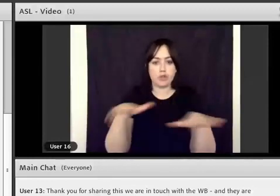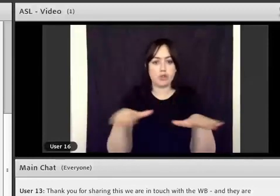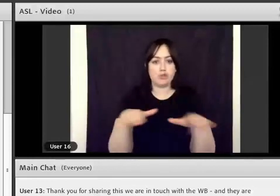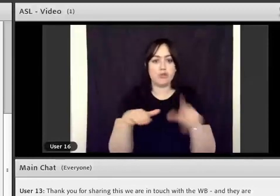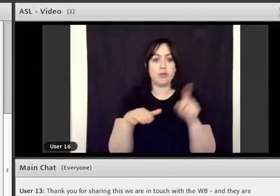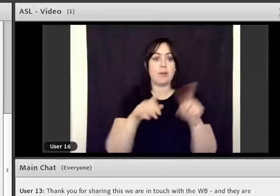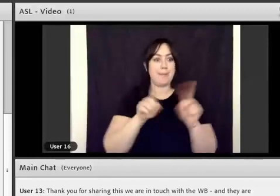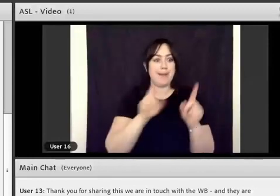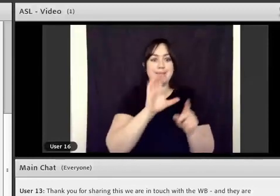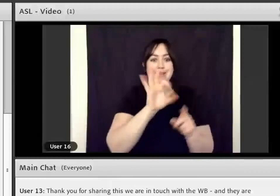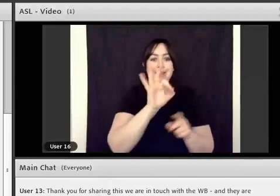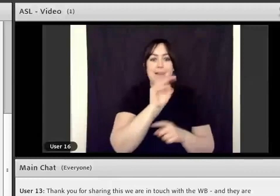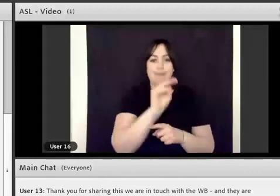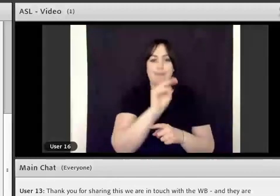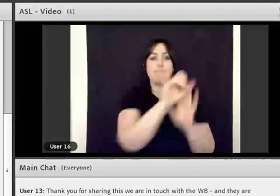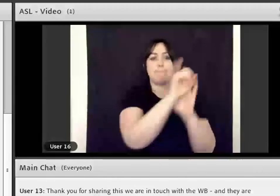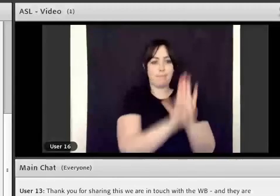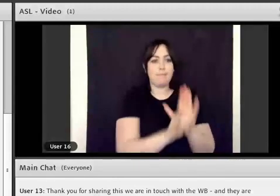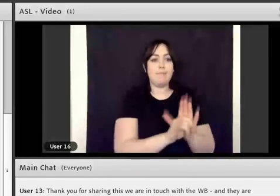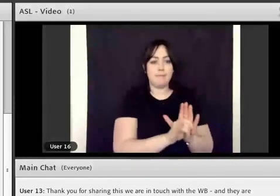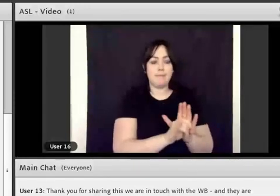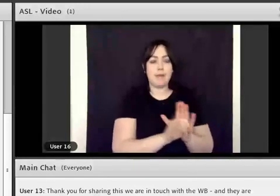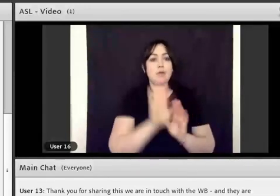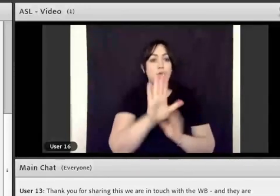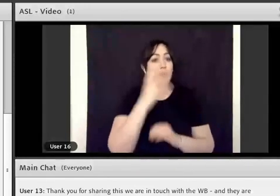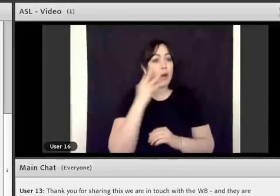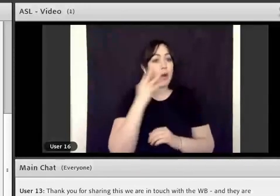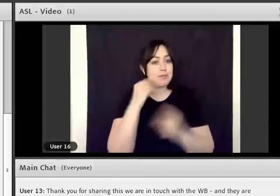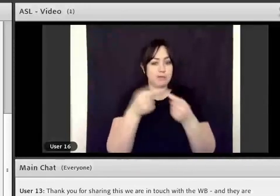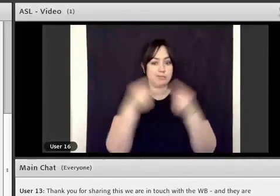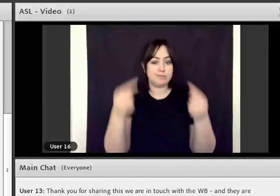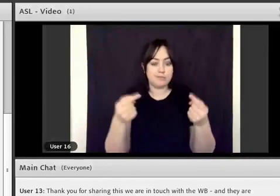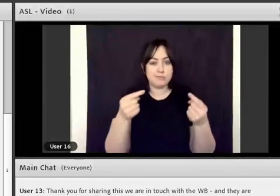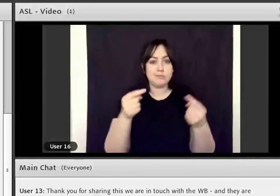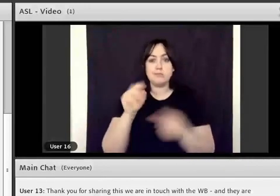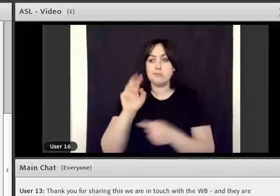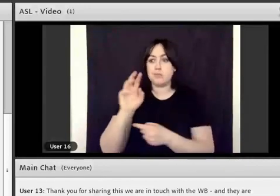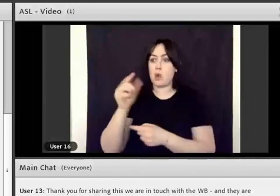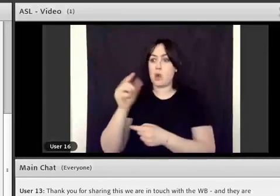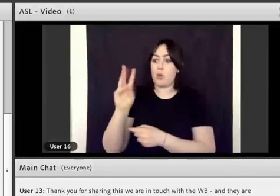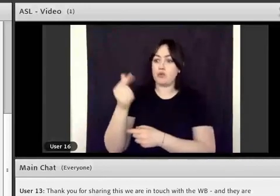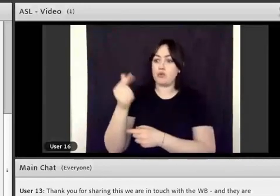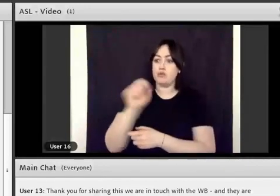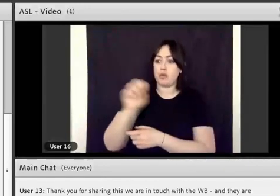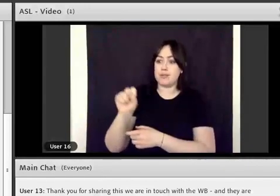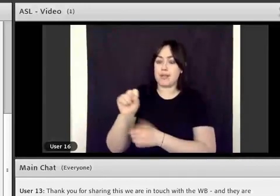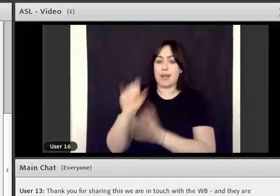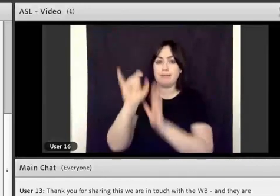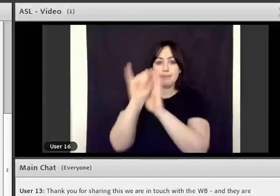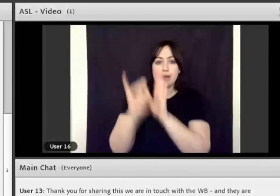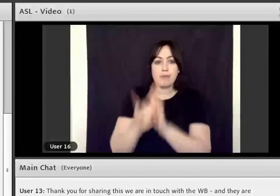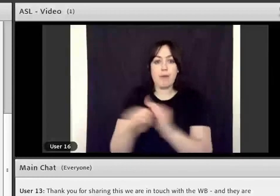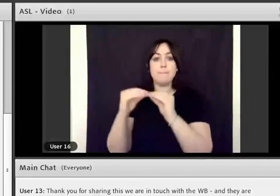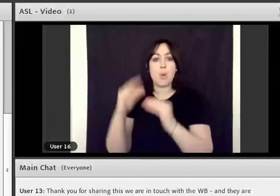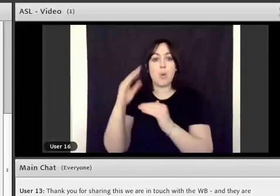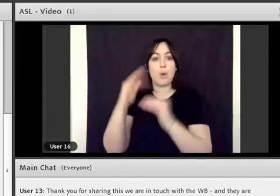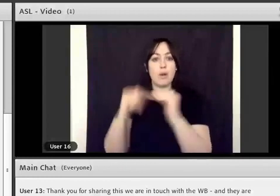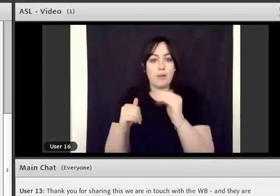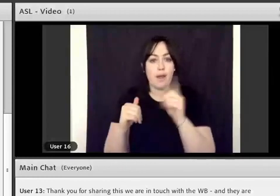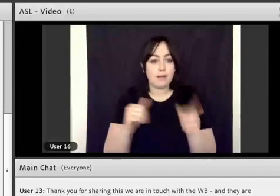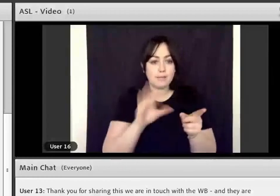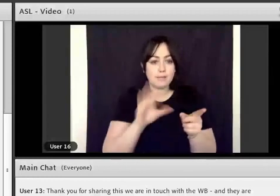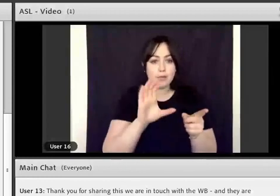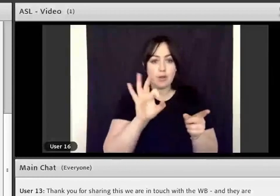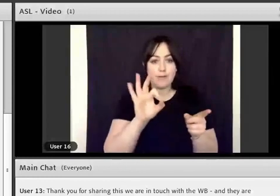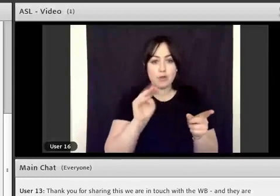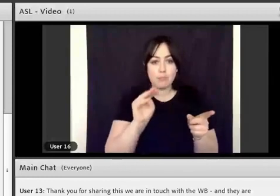in the other direction, having the watching group short set identify a lot more than the child functioning module, is really unusual. And I'd like to talk to you more about exactly